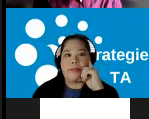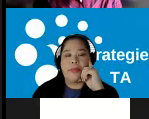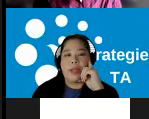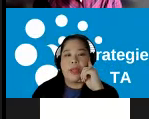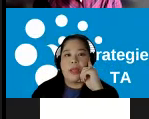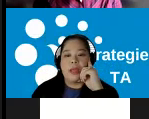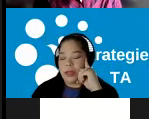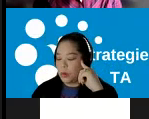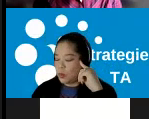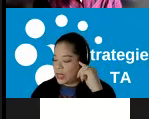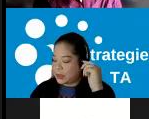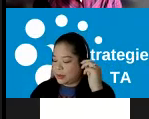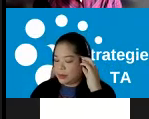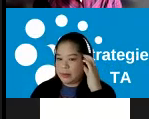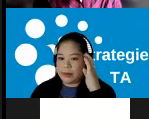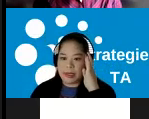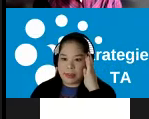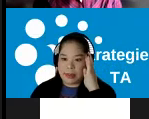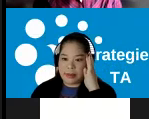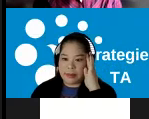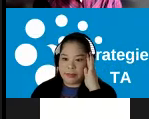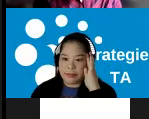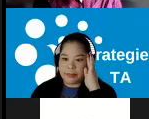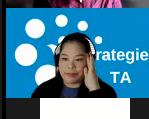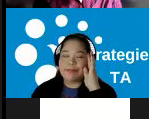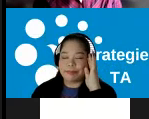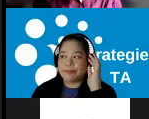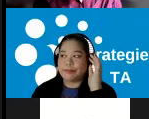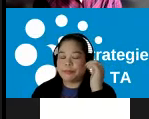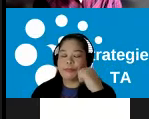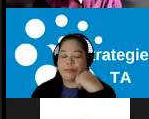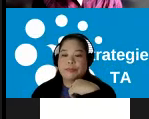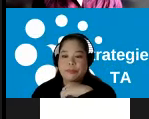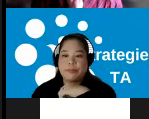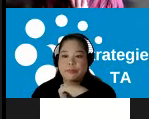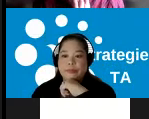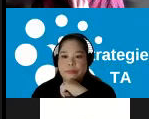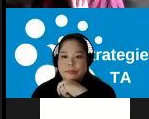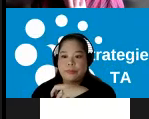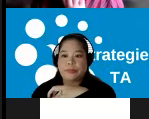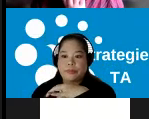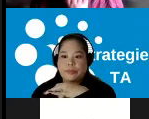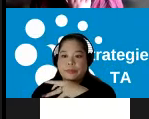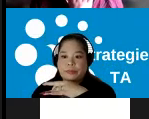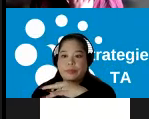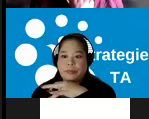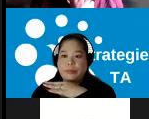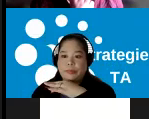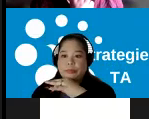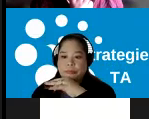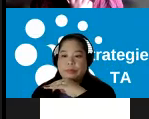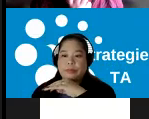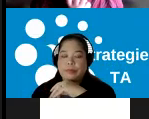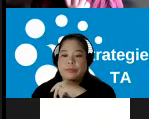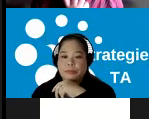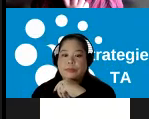So Yeah, there's one of obviously there's some obvious places where our Mhm. field can fit into the community schools model, especially the